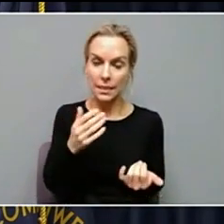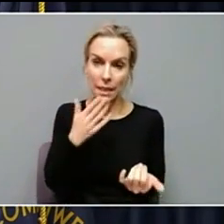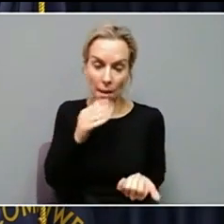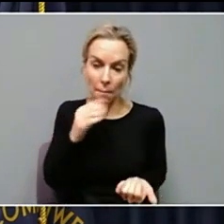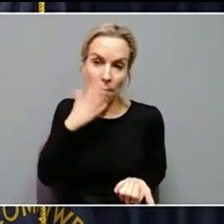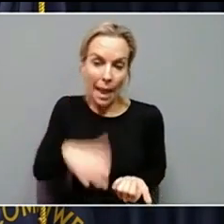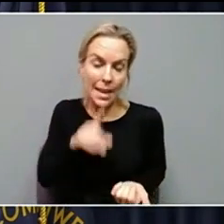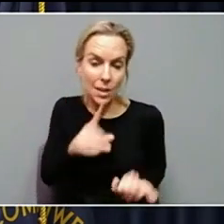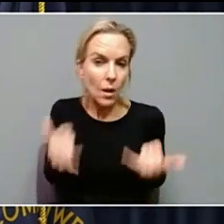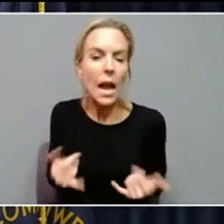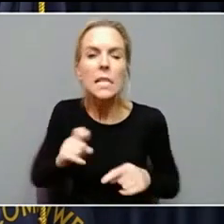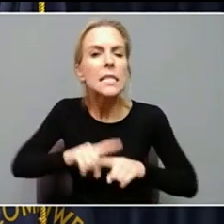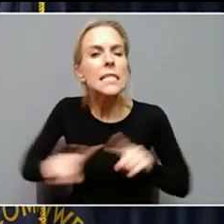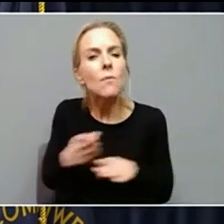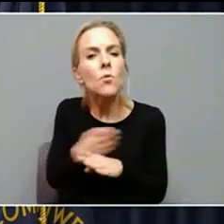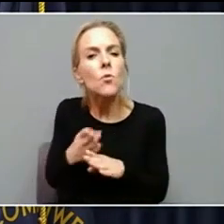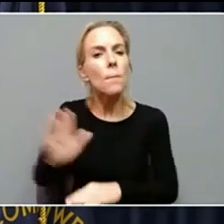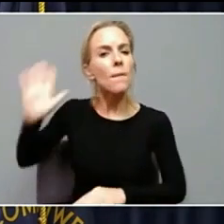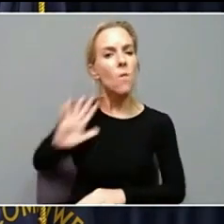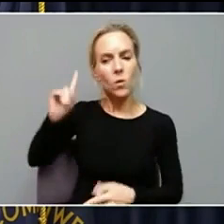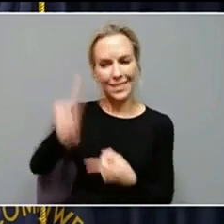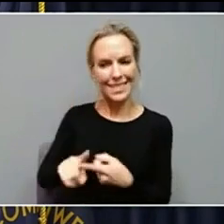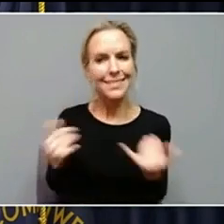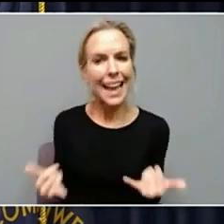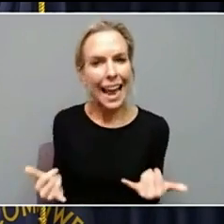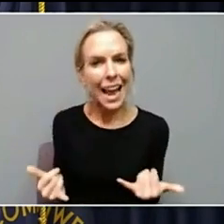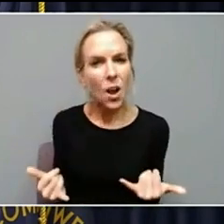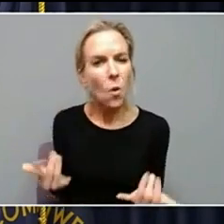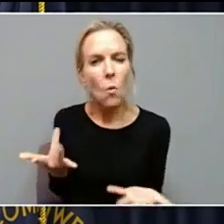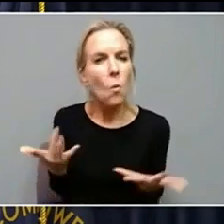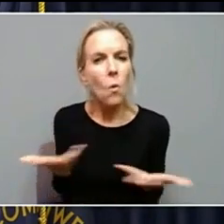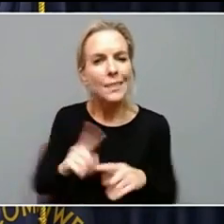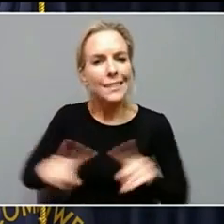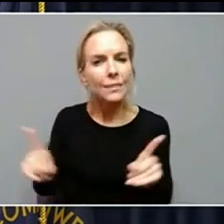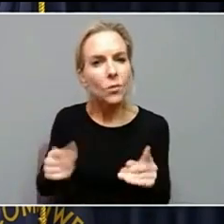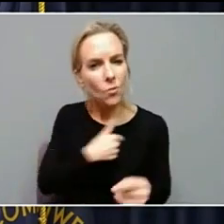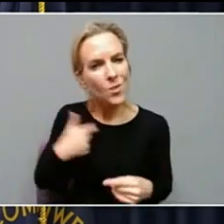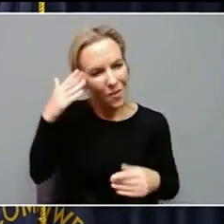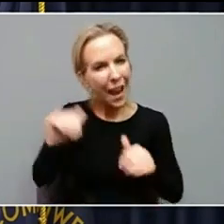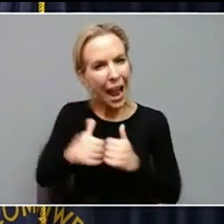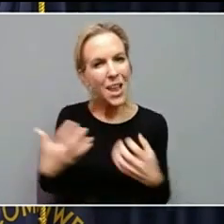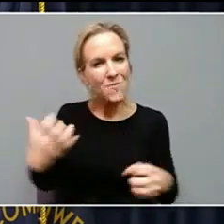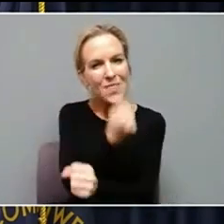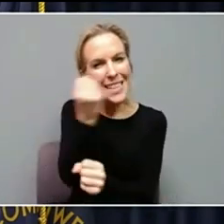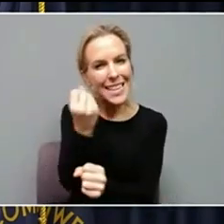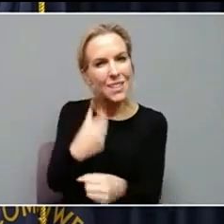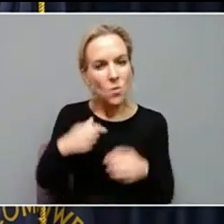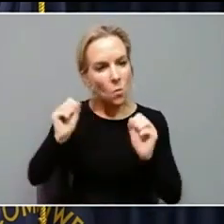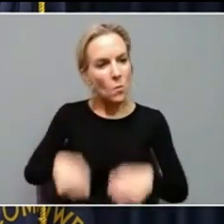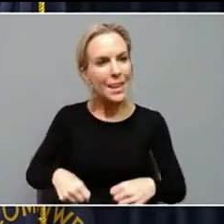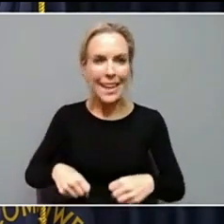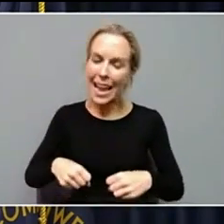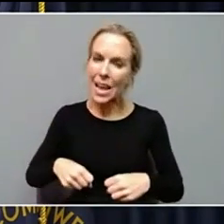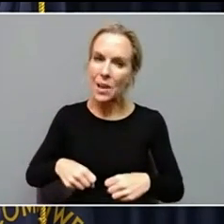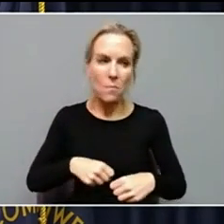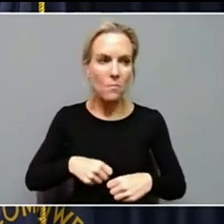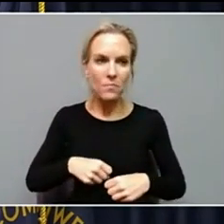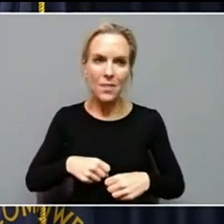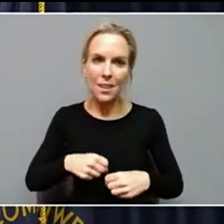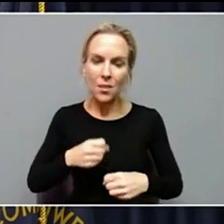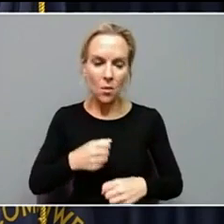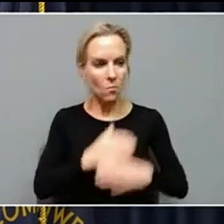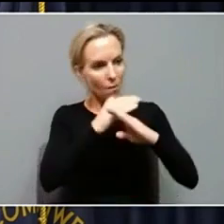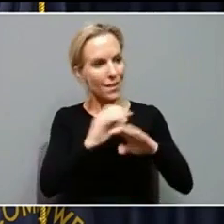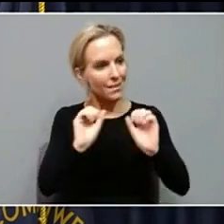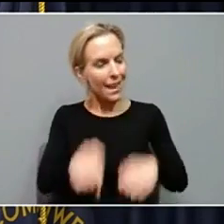The difference is we know how to win. We know how to prevent this devastation. We know how to free up